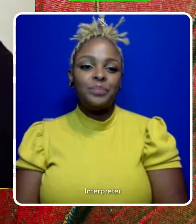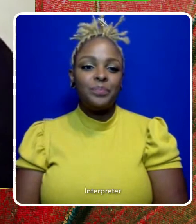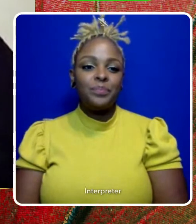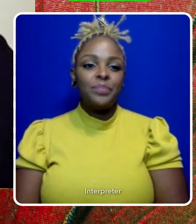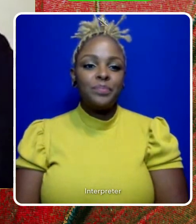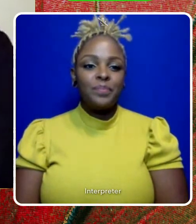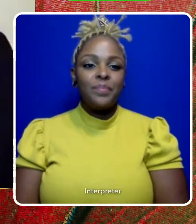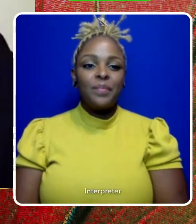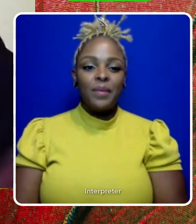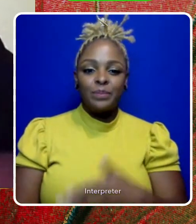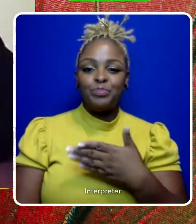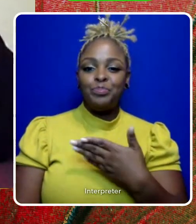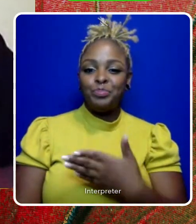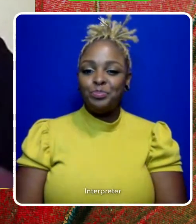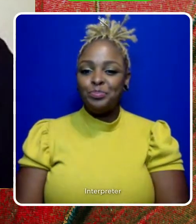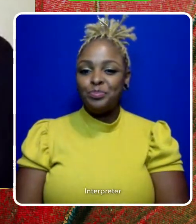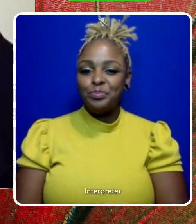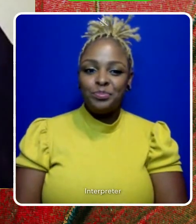Are we here?